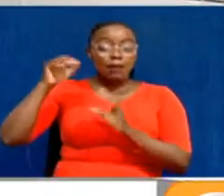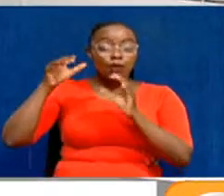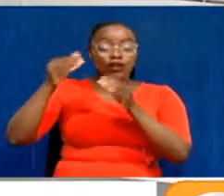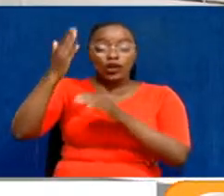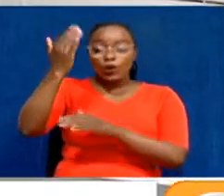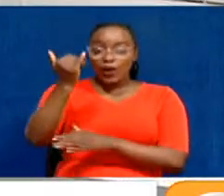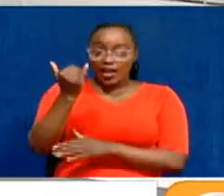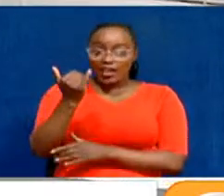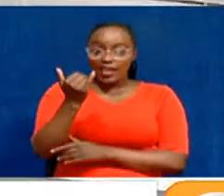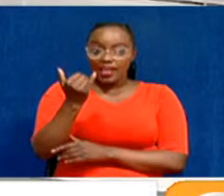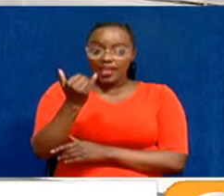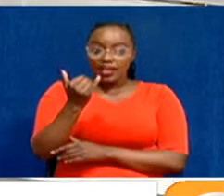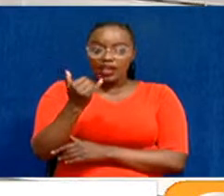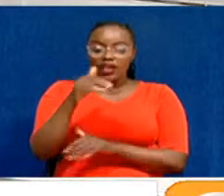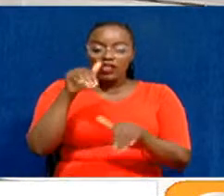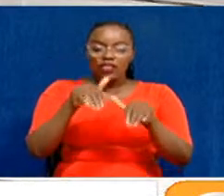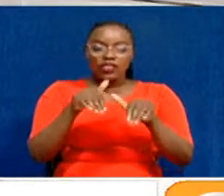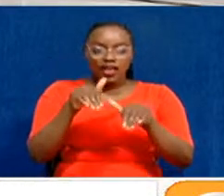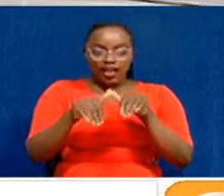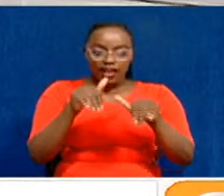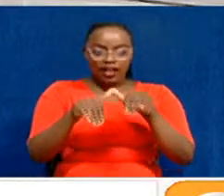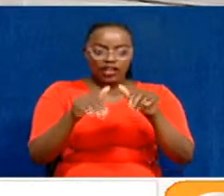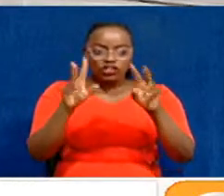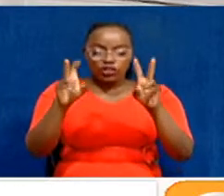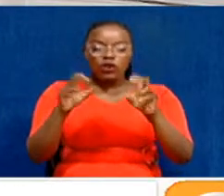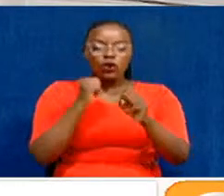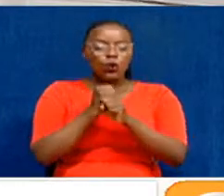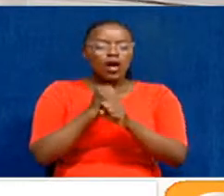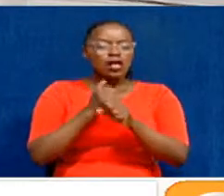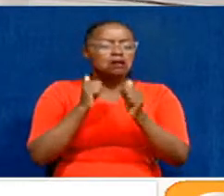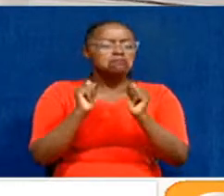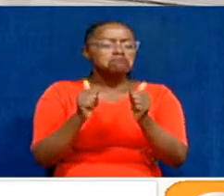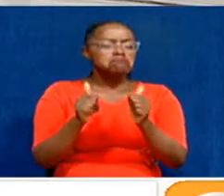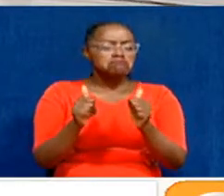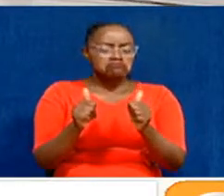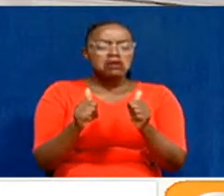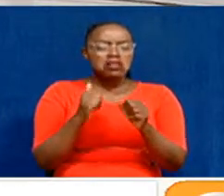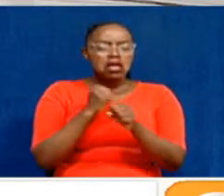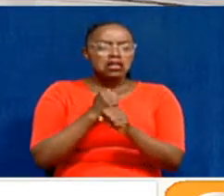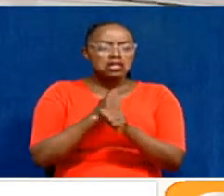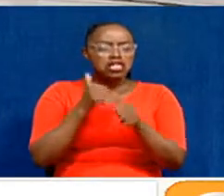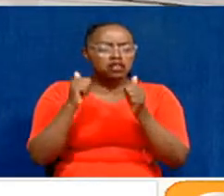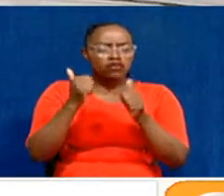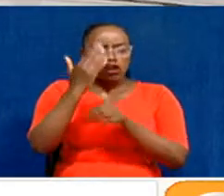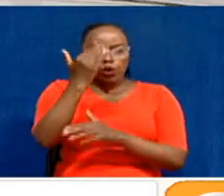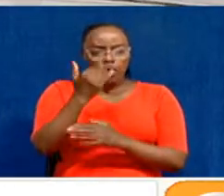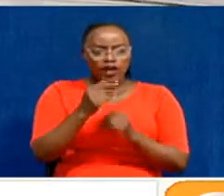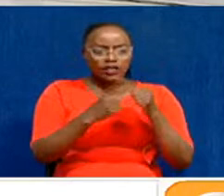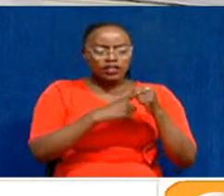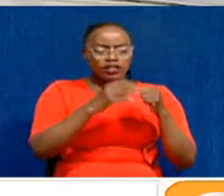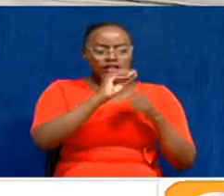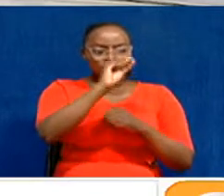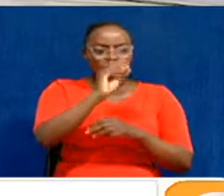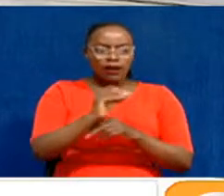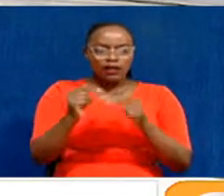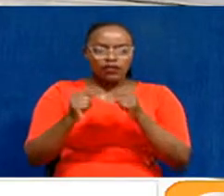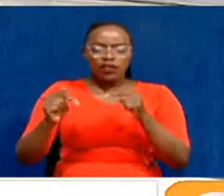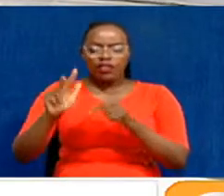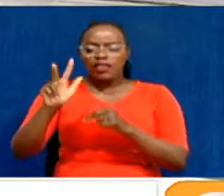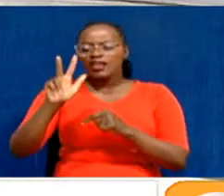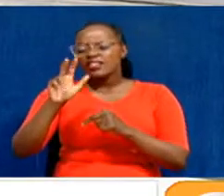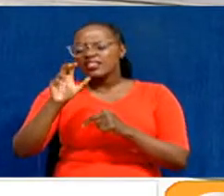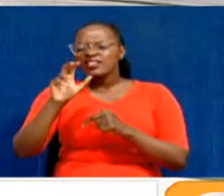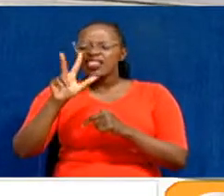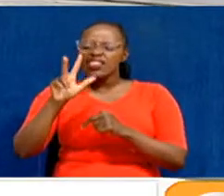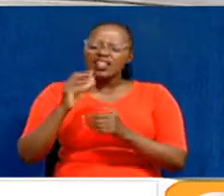because the electoral element of it really worked wonders, because it was 60% against